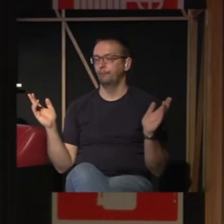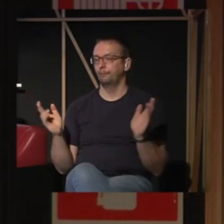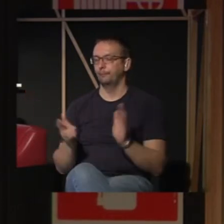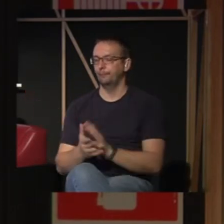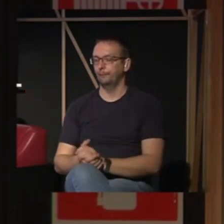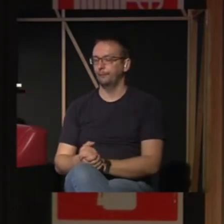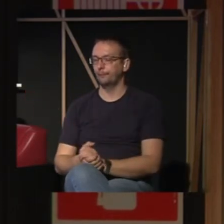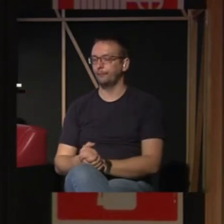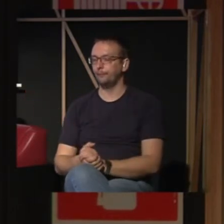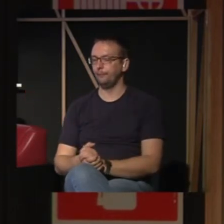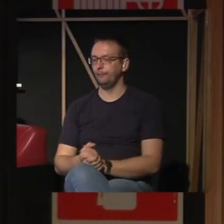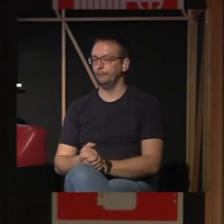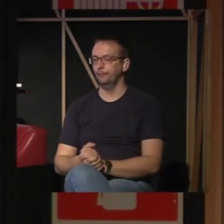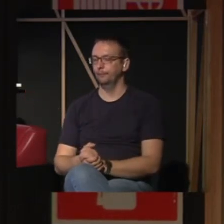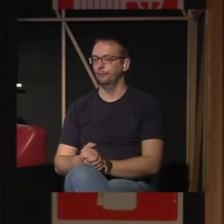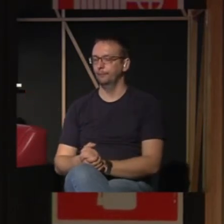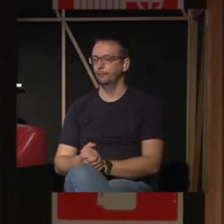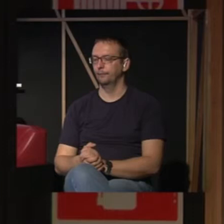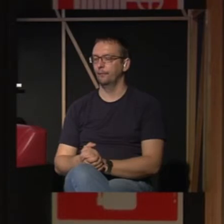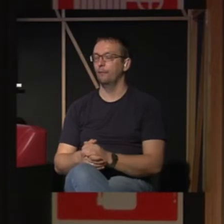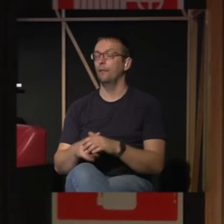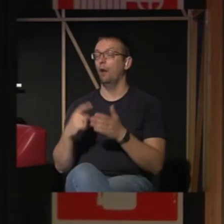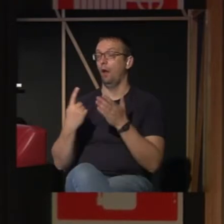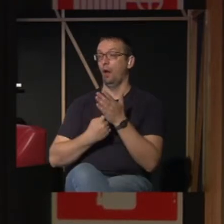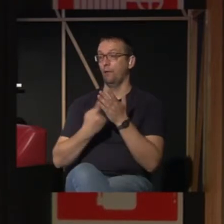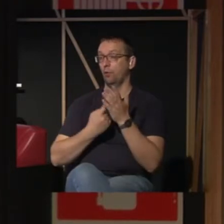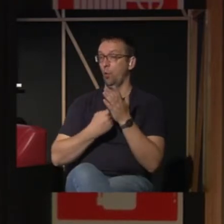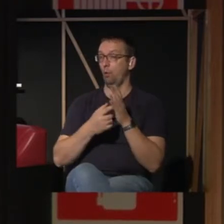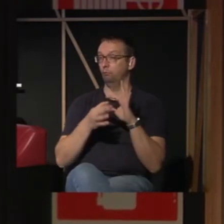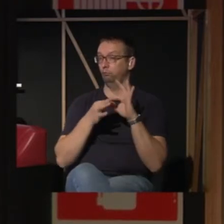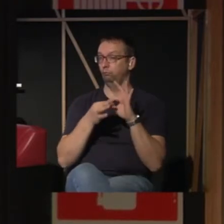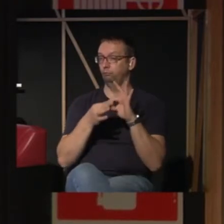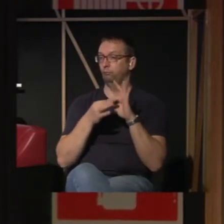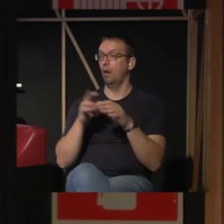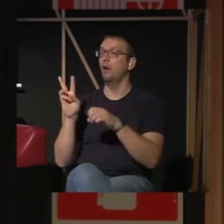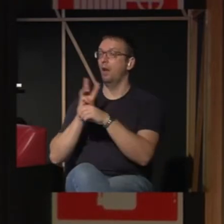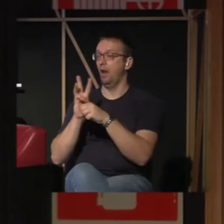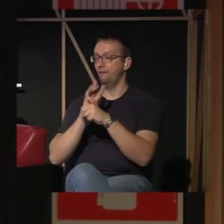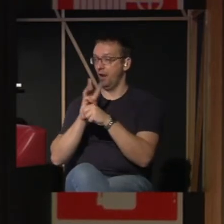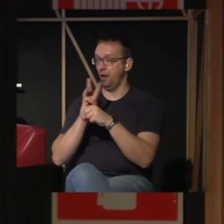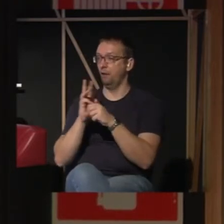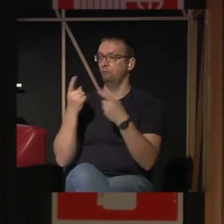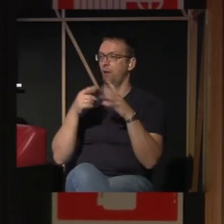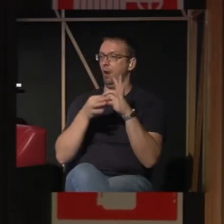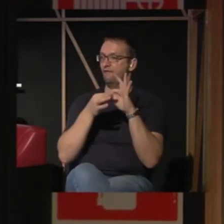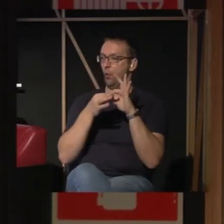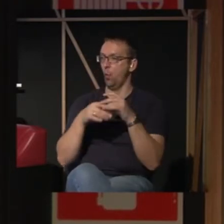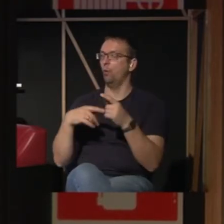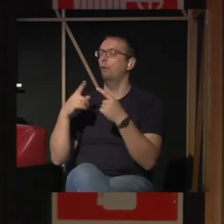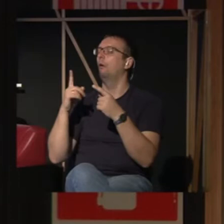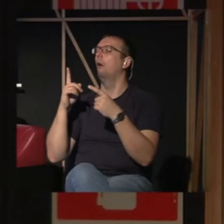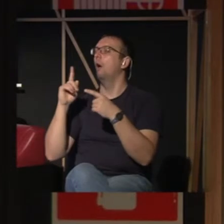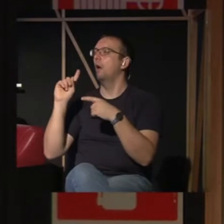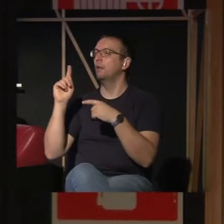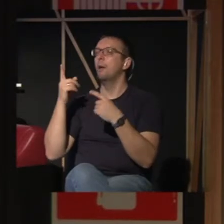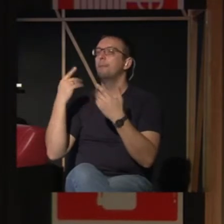from CAFE, a few of you have spoken about accessibility officers at the stadiums. Well, we also have this in our